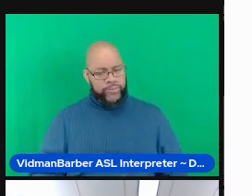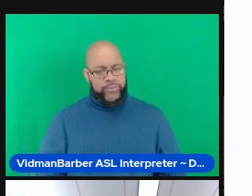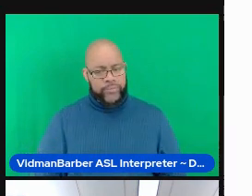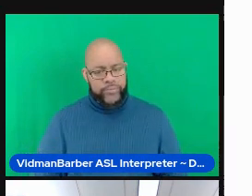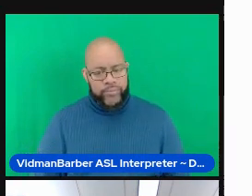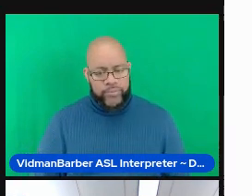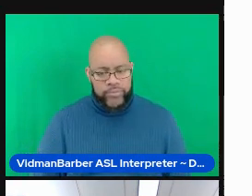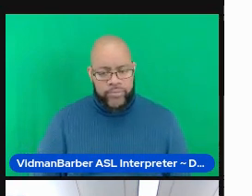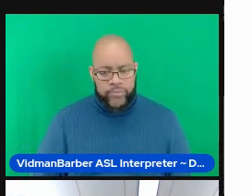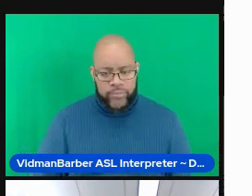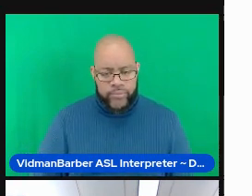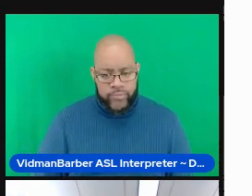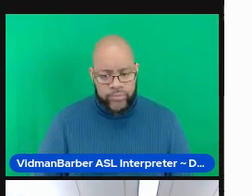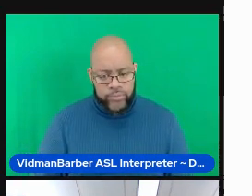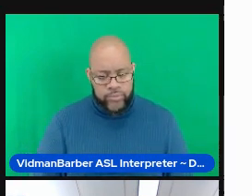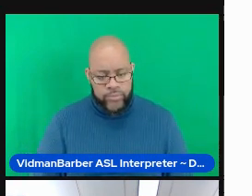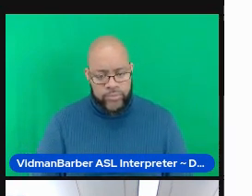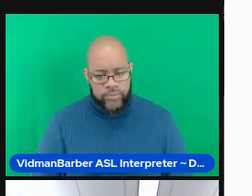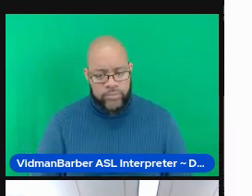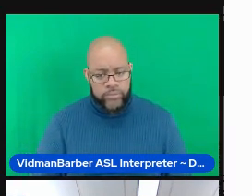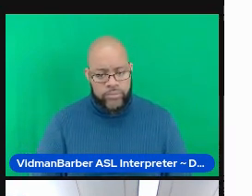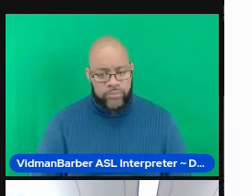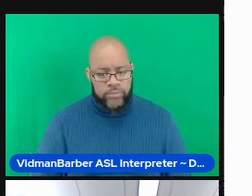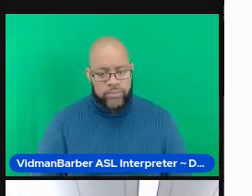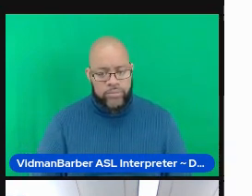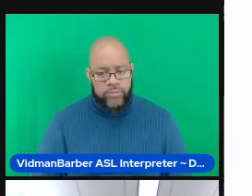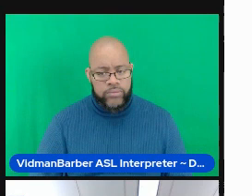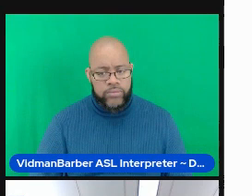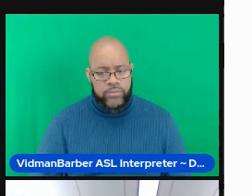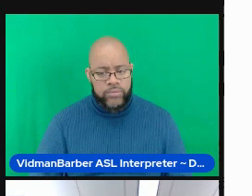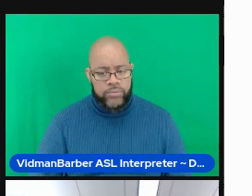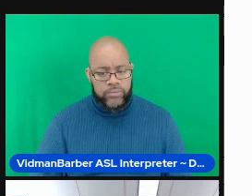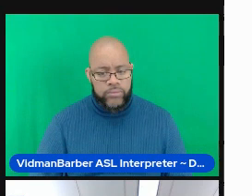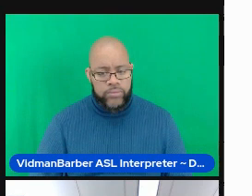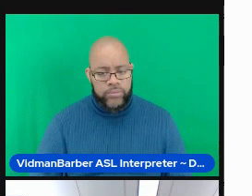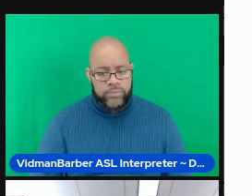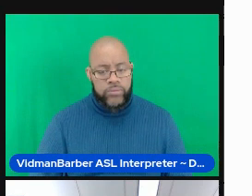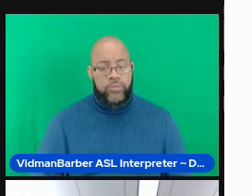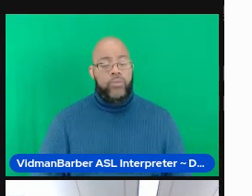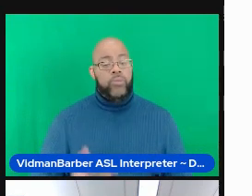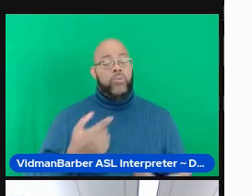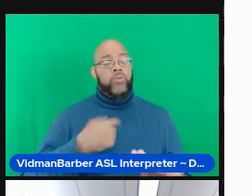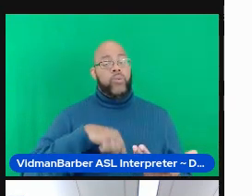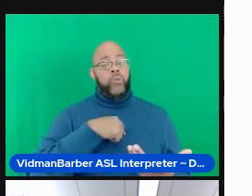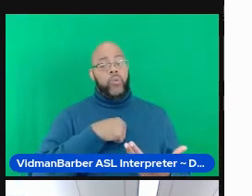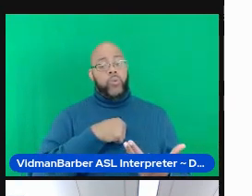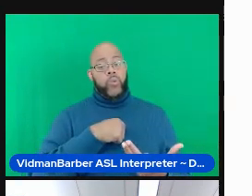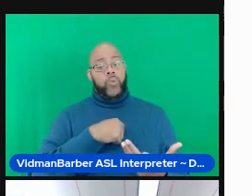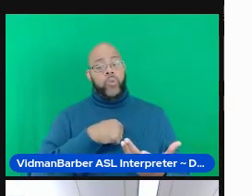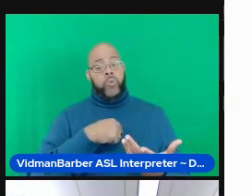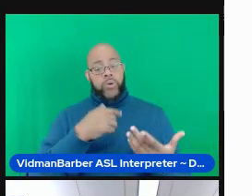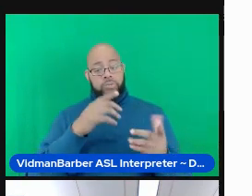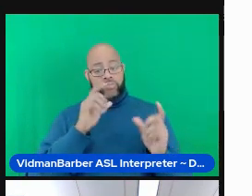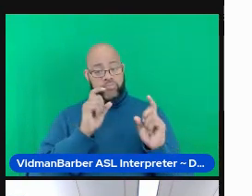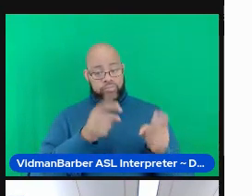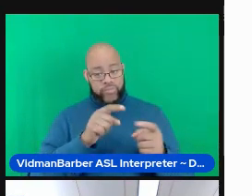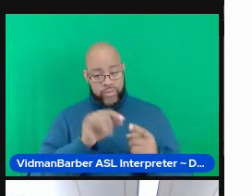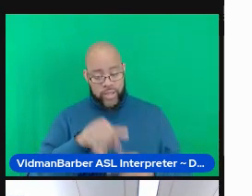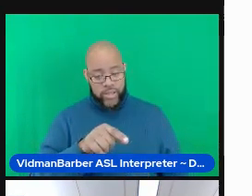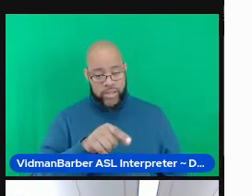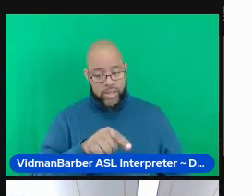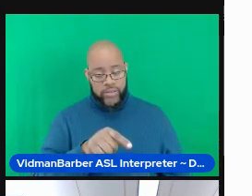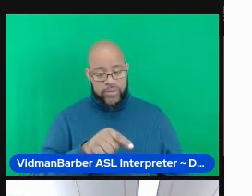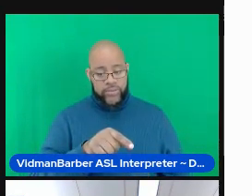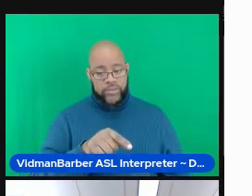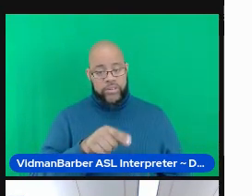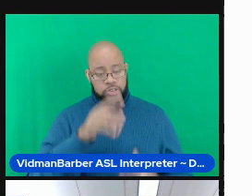And so next we employed an ROC curve to